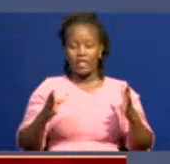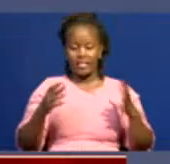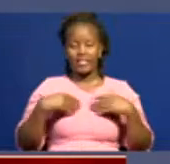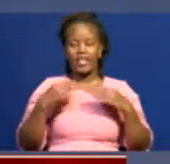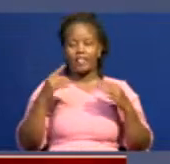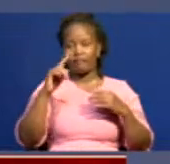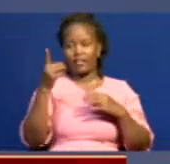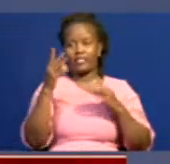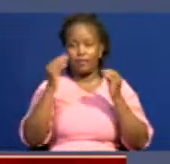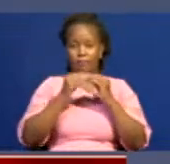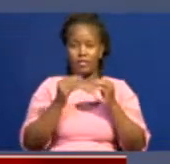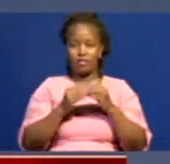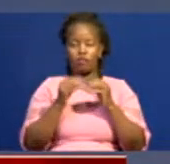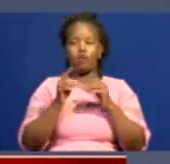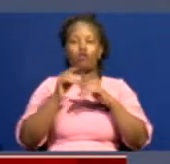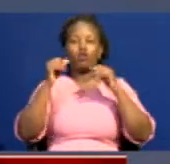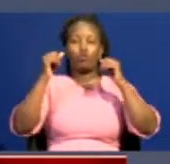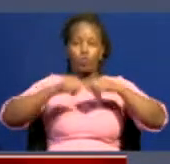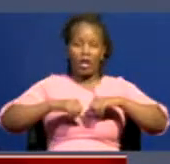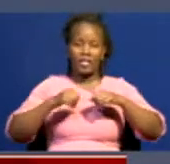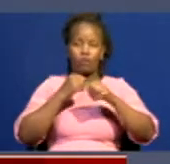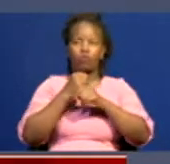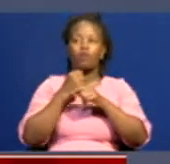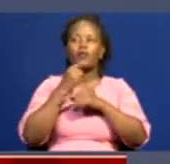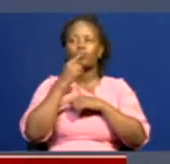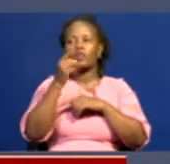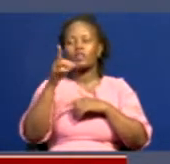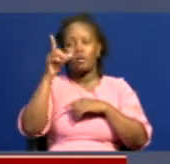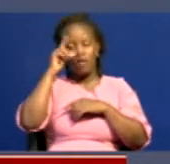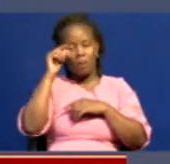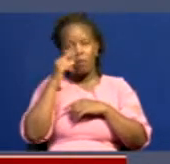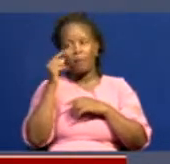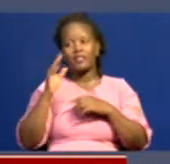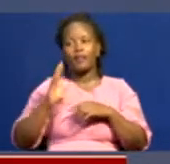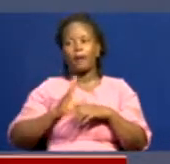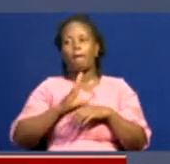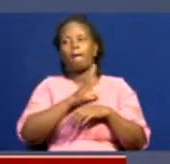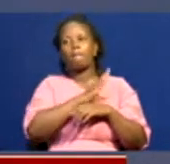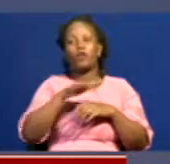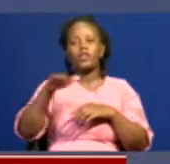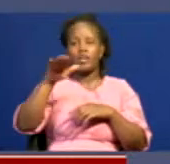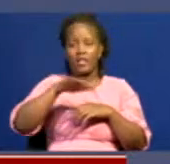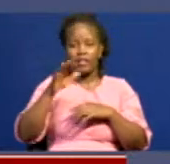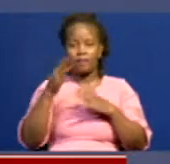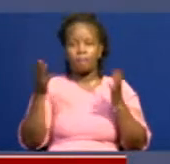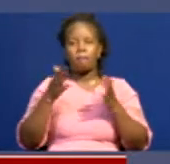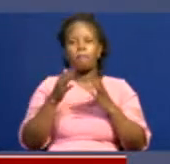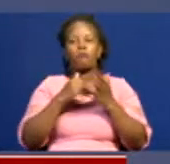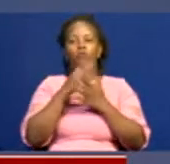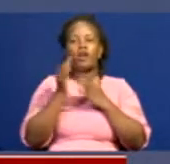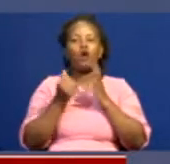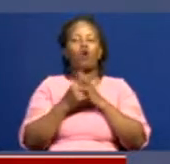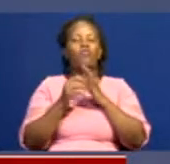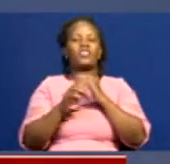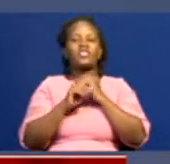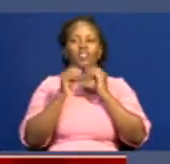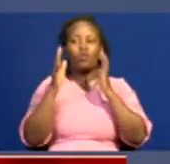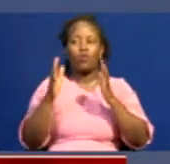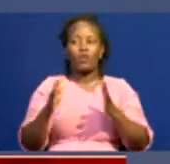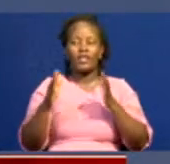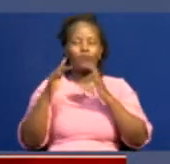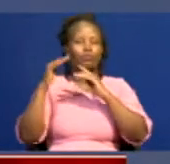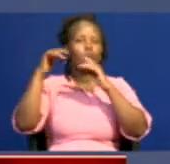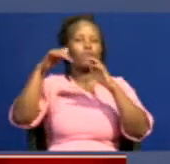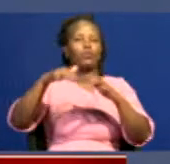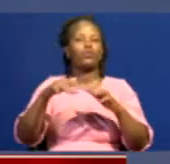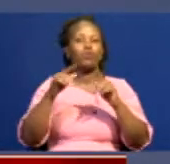we agreed that we are going to form Mombasa Tourism Board. That is where all the stakeholders from County 001 will sit down